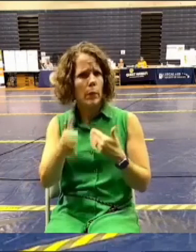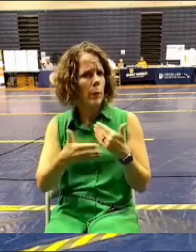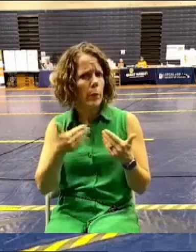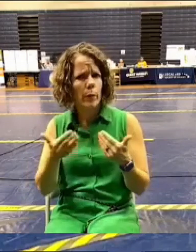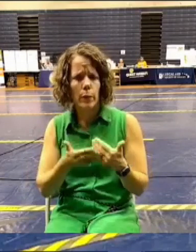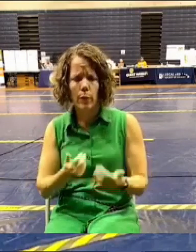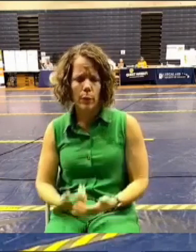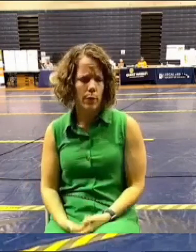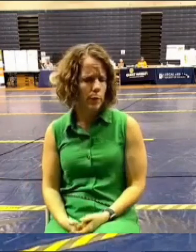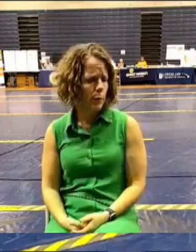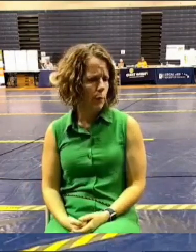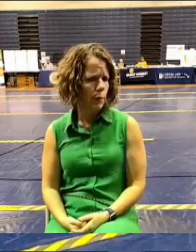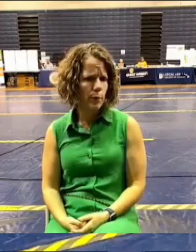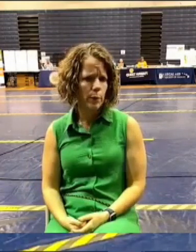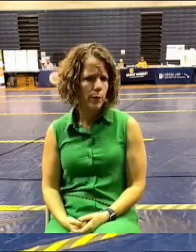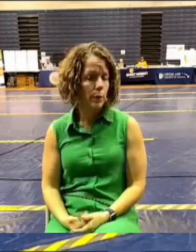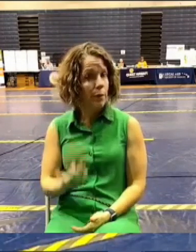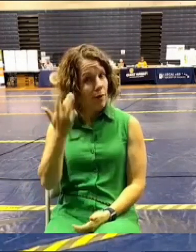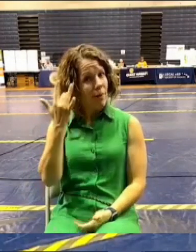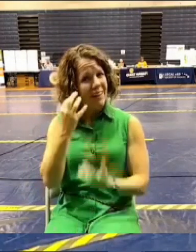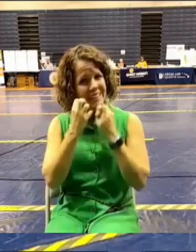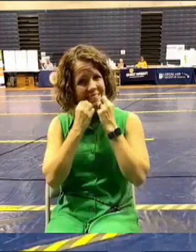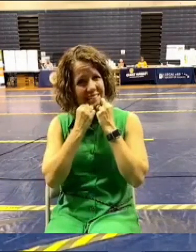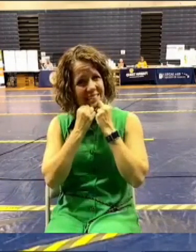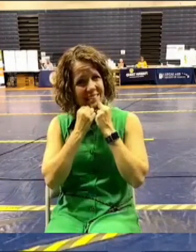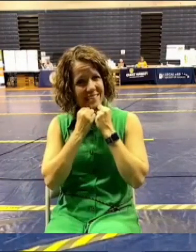because I know what is at risk.